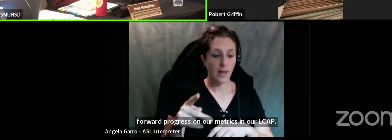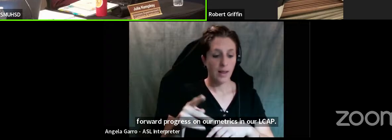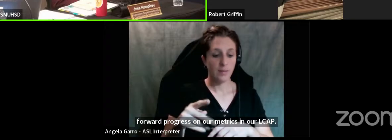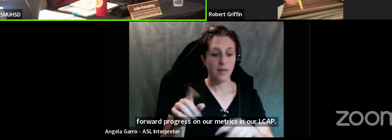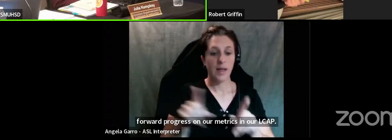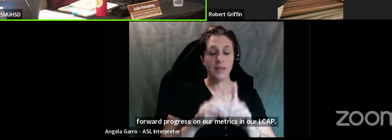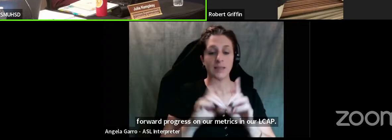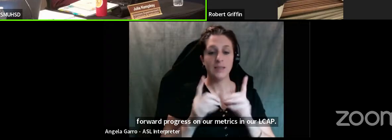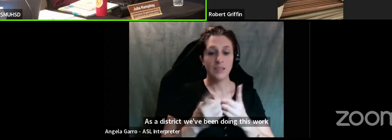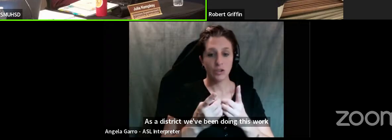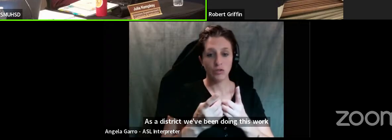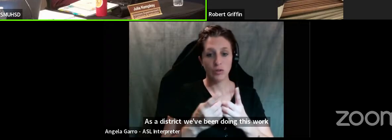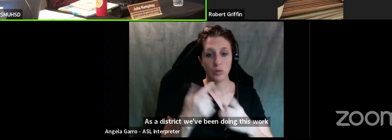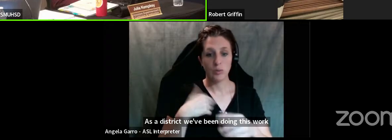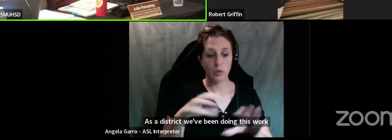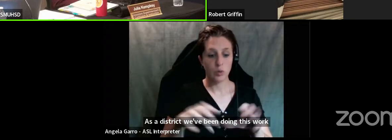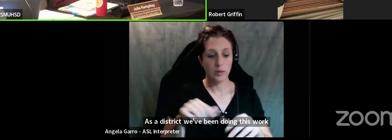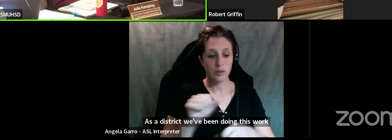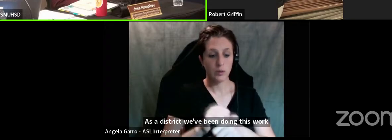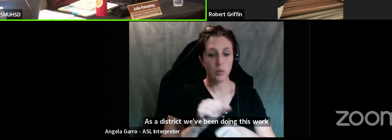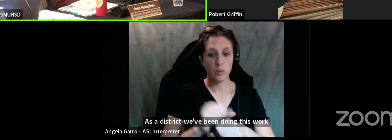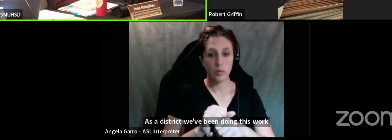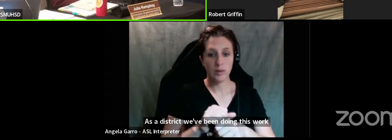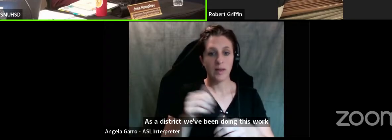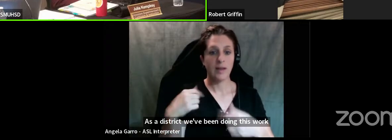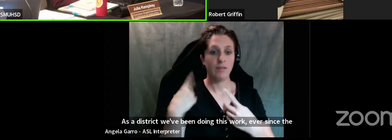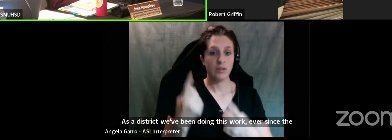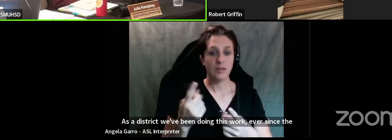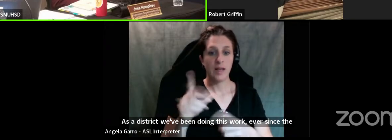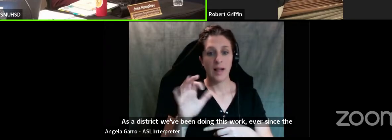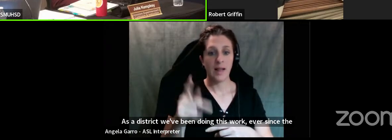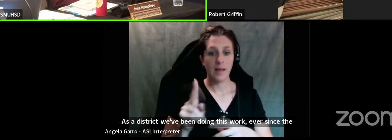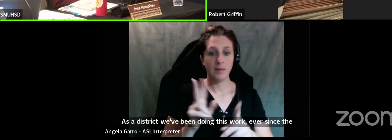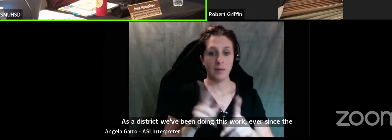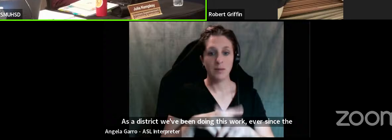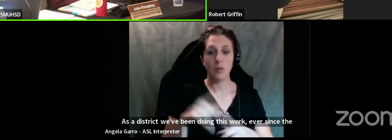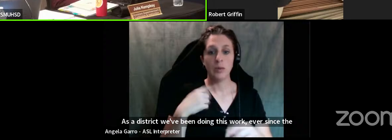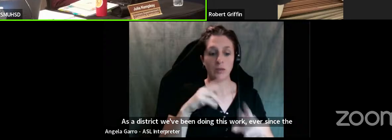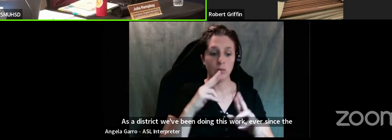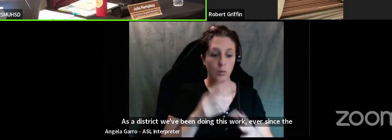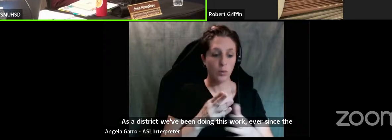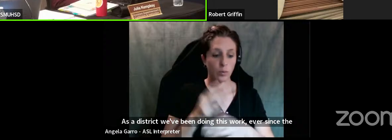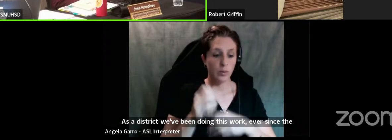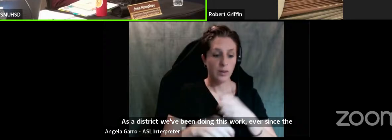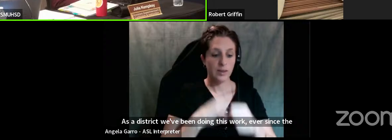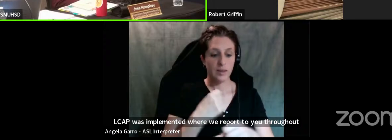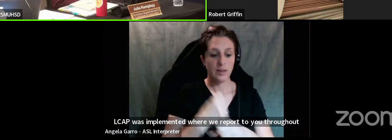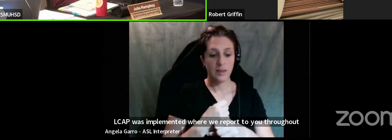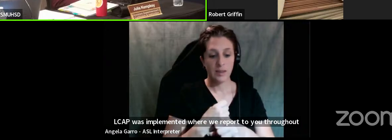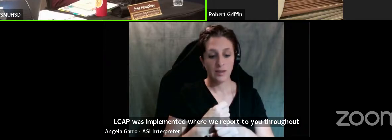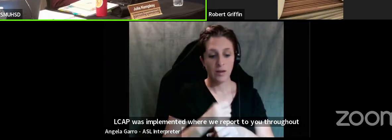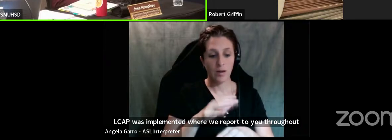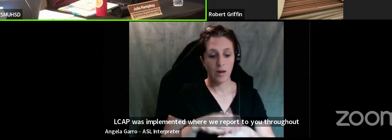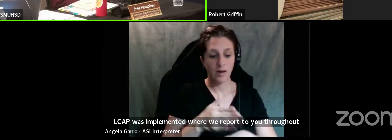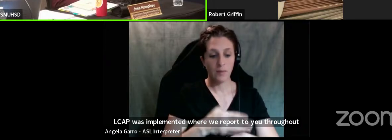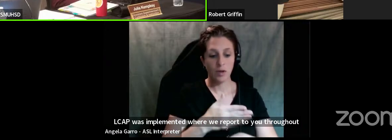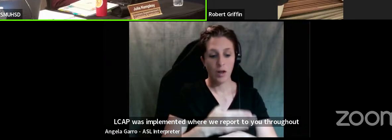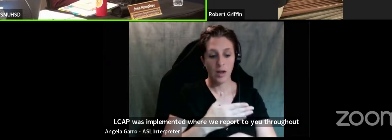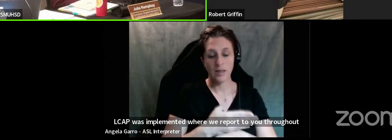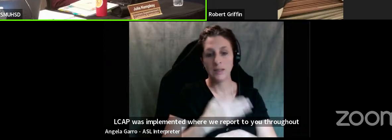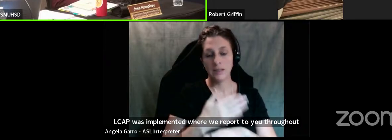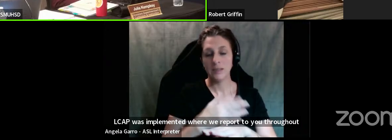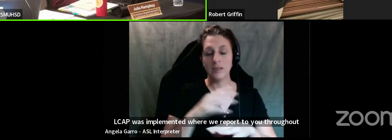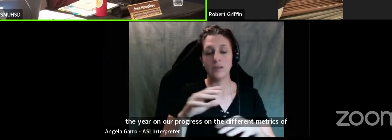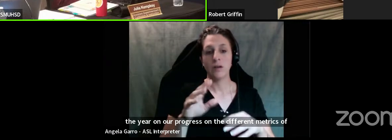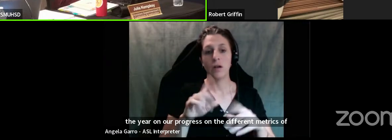this work ever since the LCAP was implemented, where we report to you throughout the year on our progress on the different metrics of the